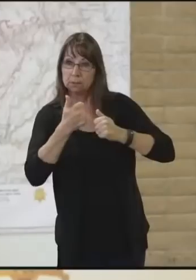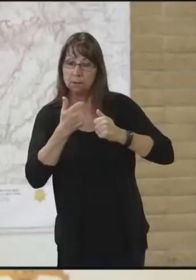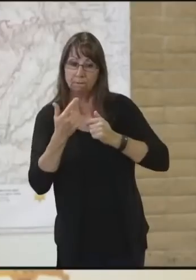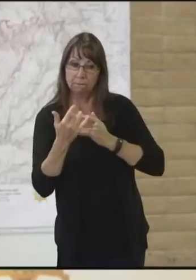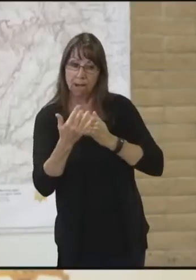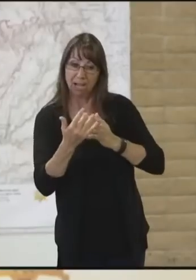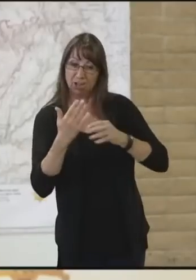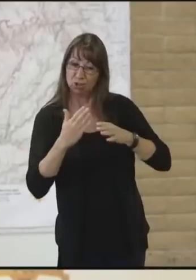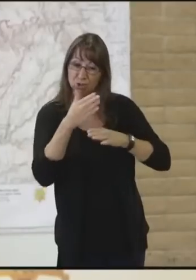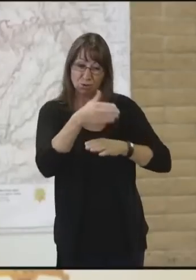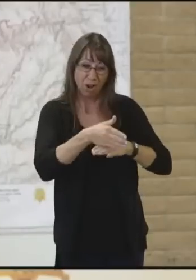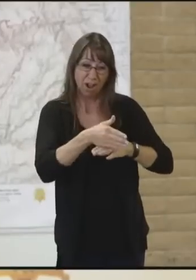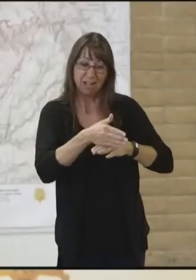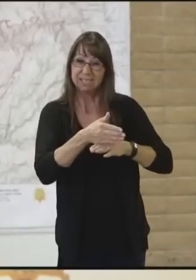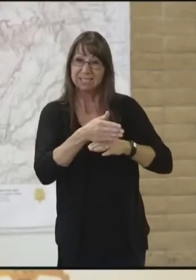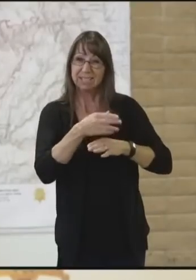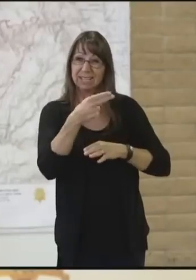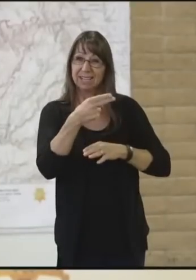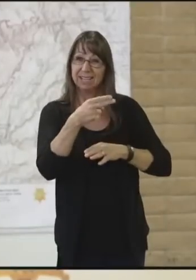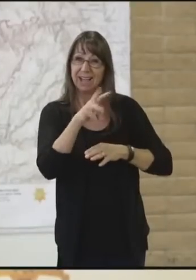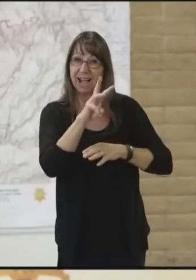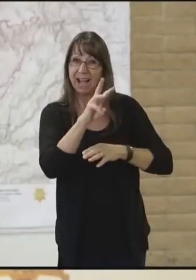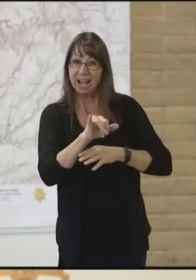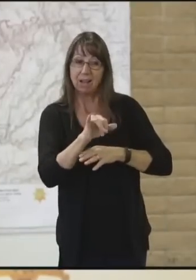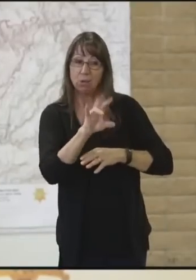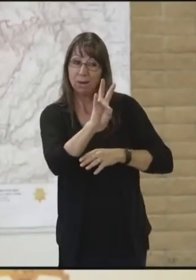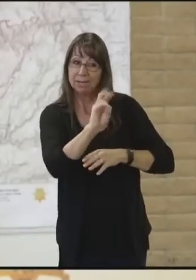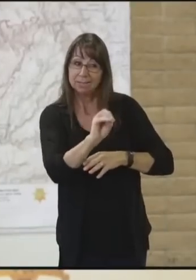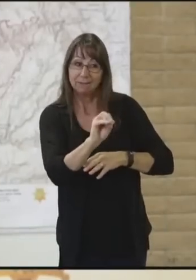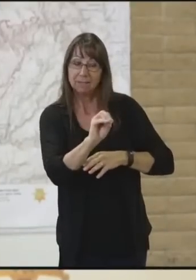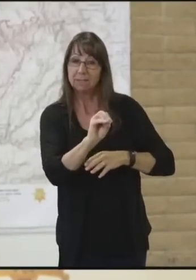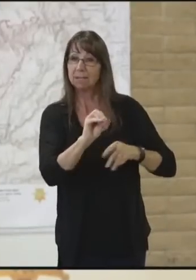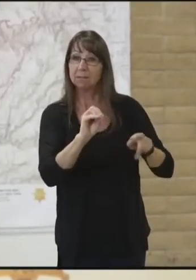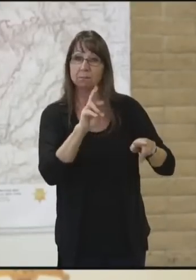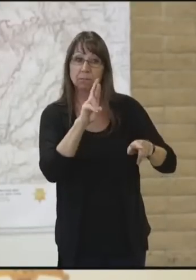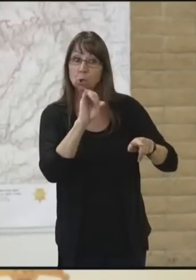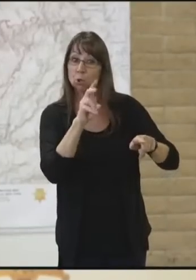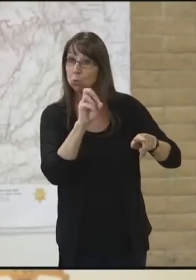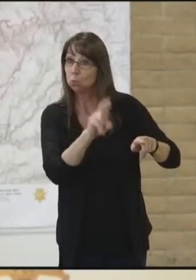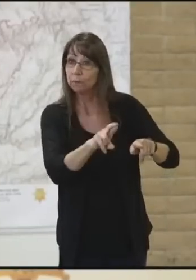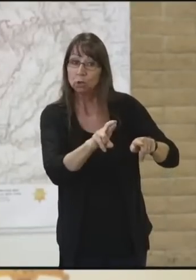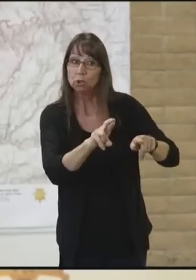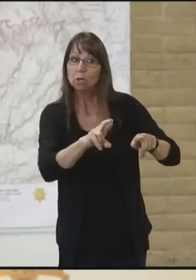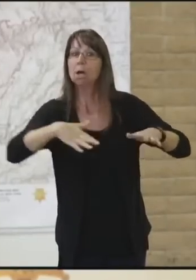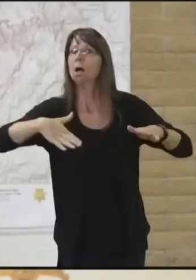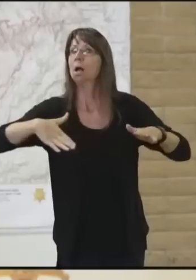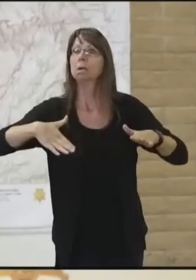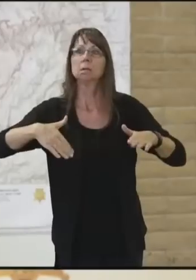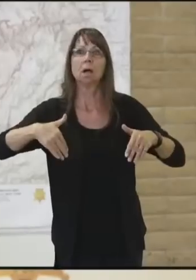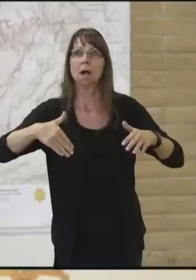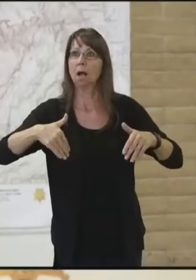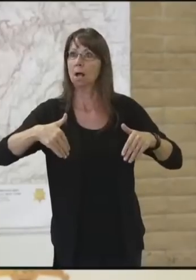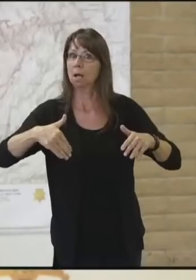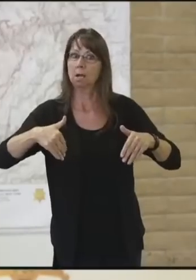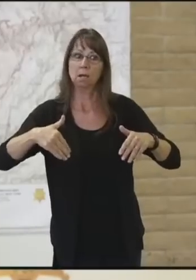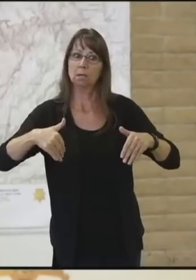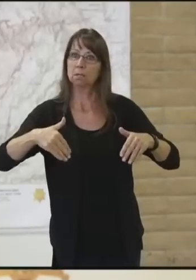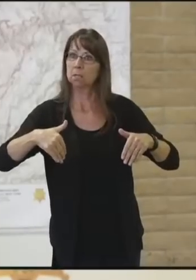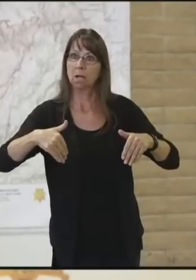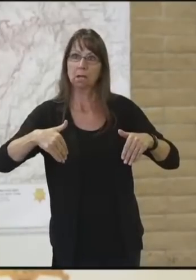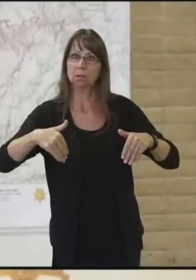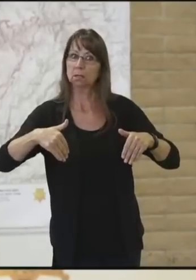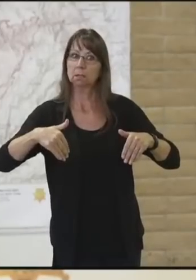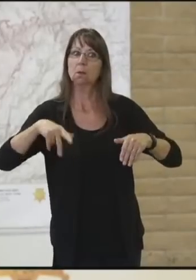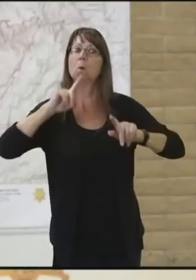70 corridor or the Feather River, and at this point have not issued or have not worked with the sheriff to